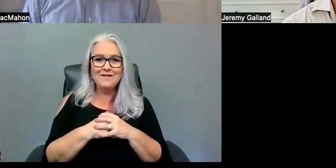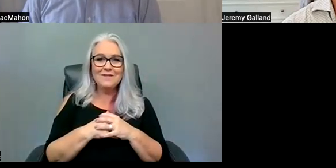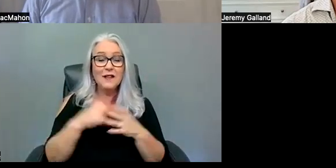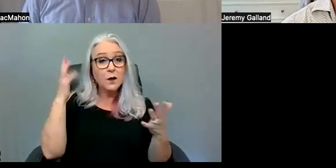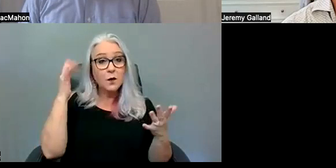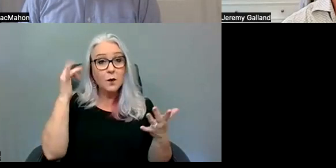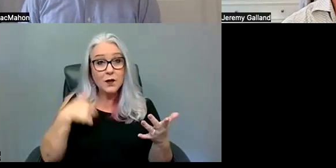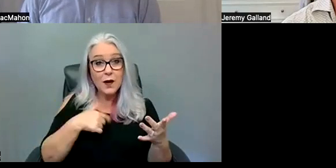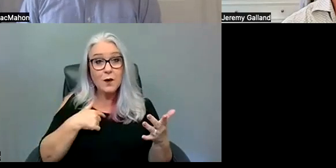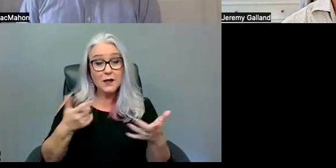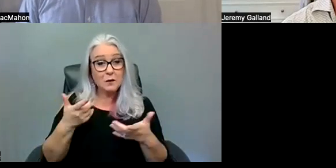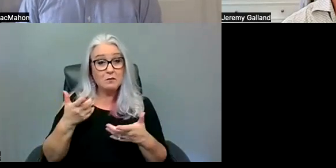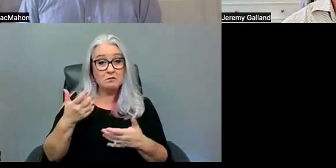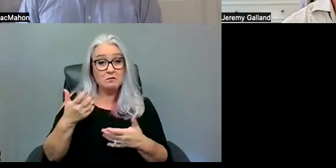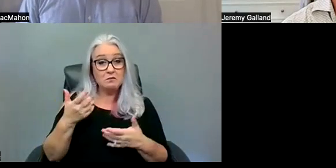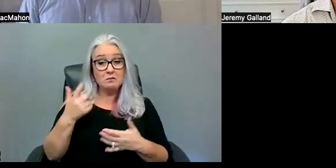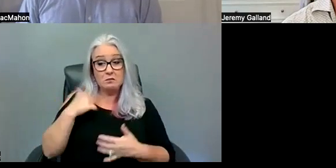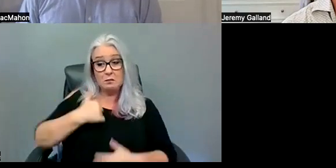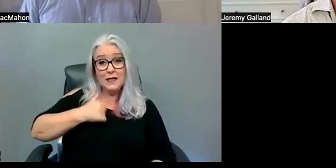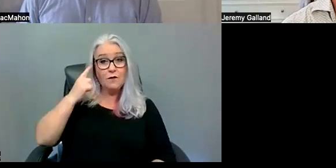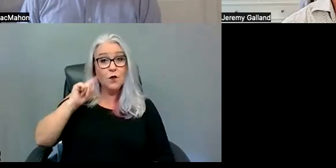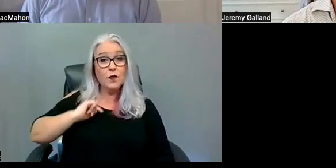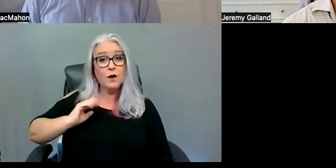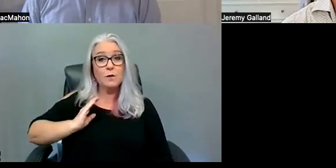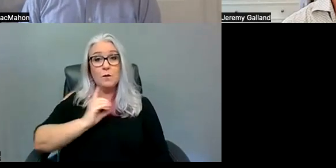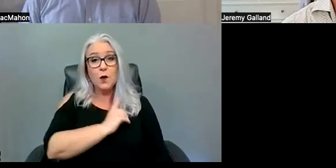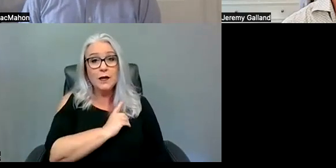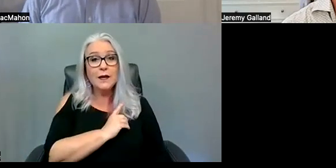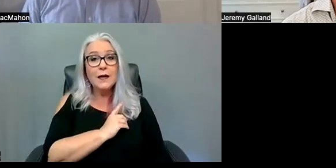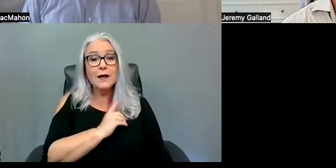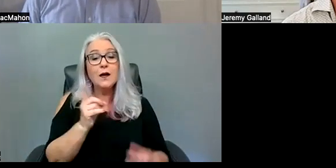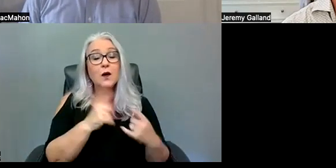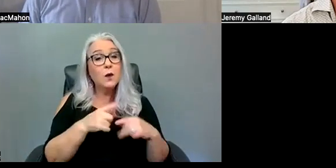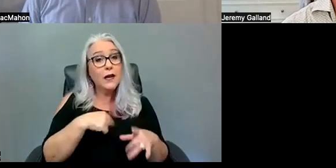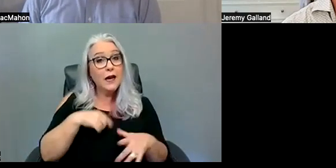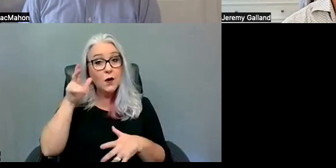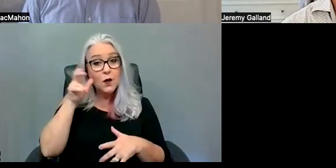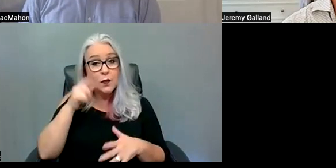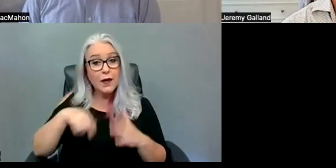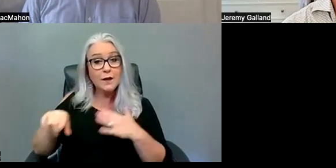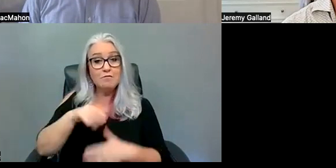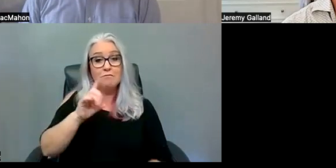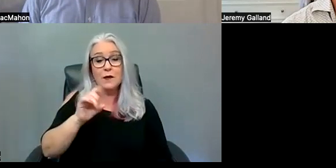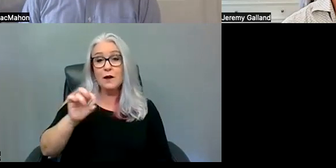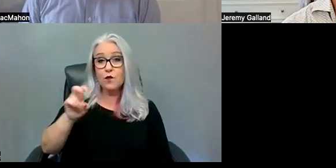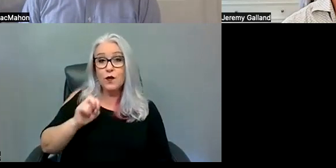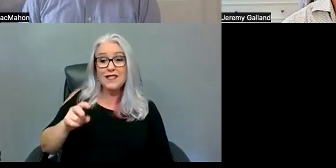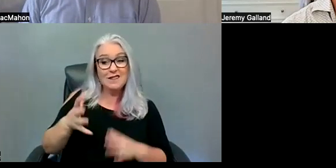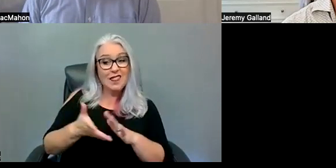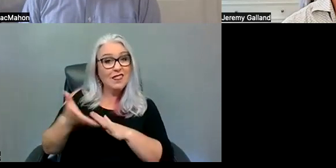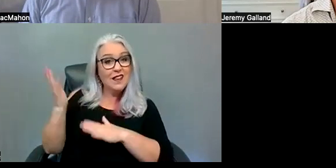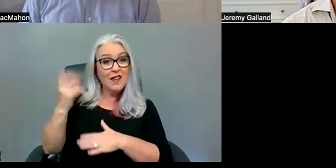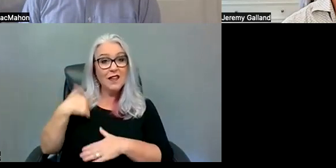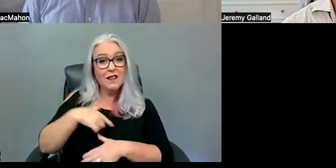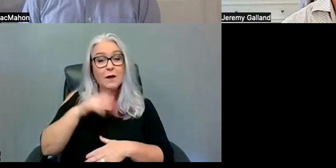hear about my experience. When I heard that Doug was leaving the board, I thought that my background could be especially valuable. Our board is very